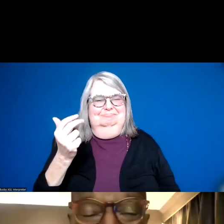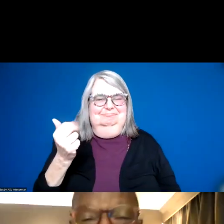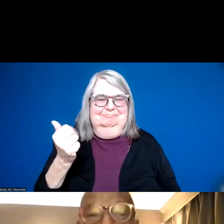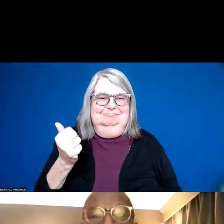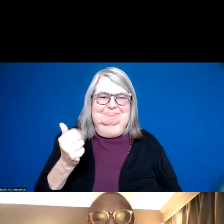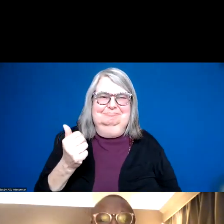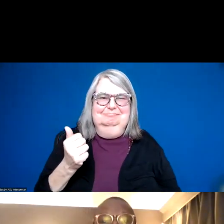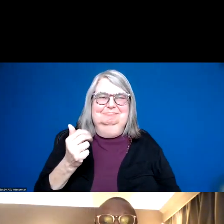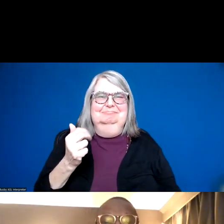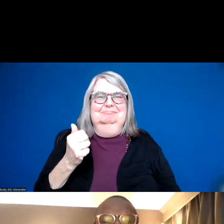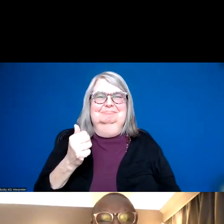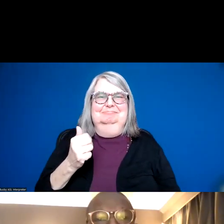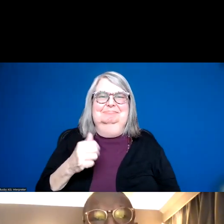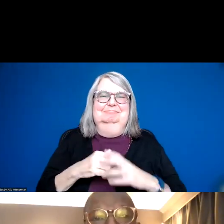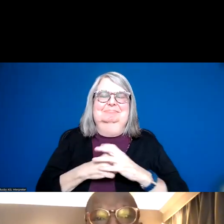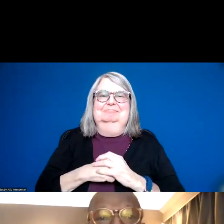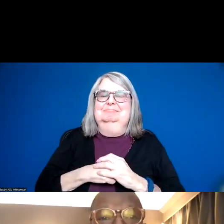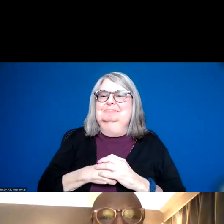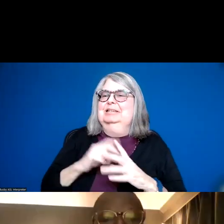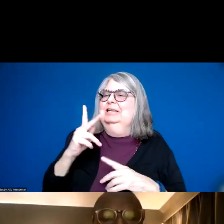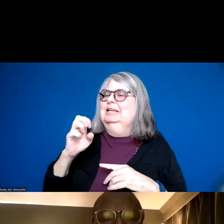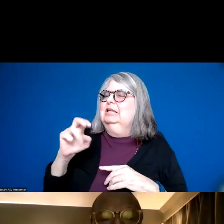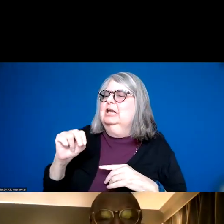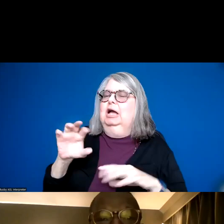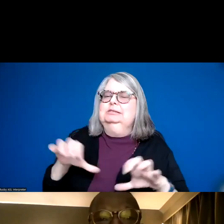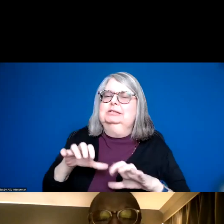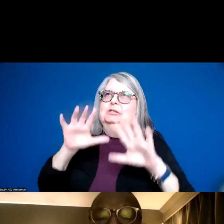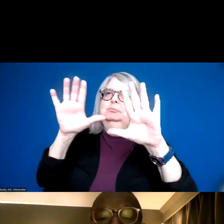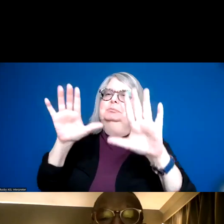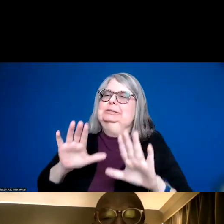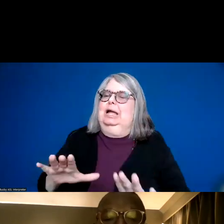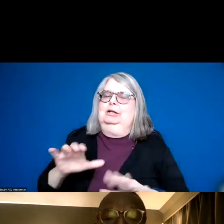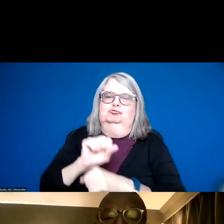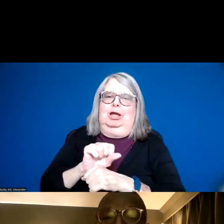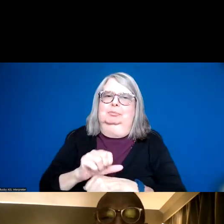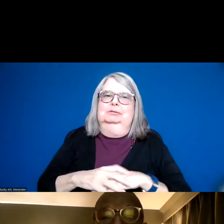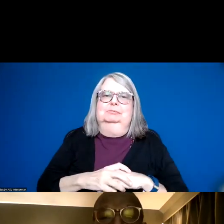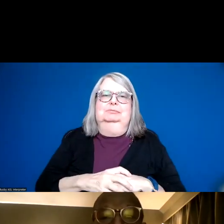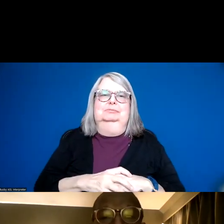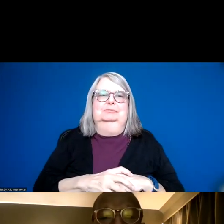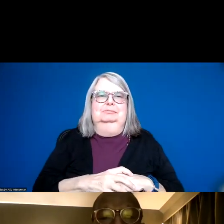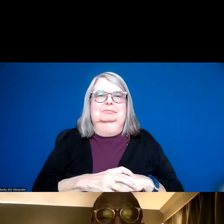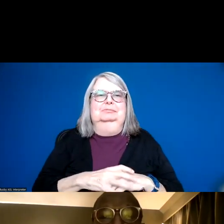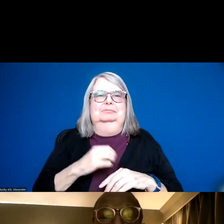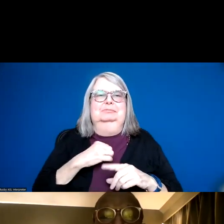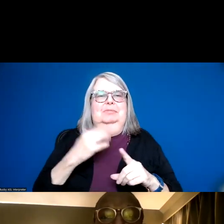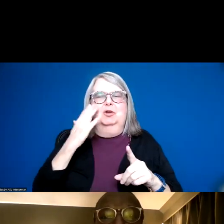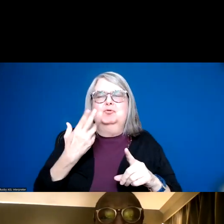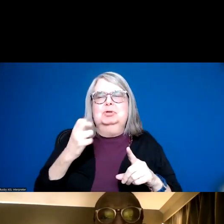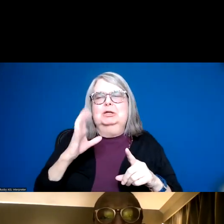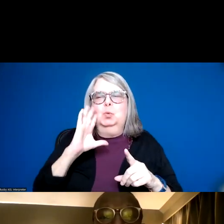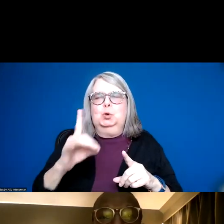Was my replacement that good? Keon did a spectacular job. I knew he would. Yes, absolutely.